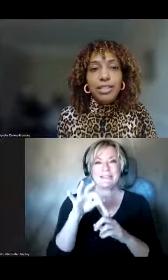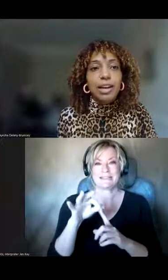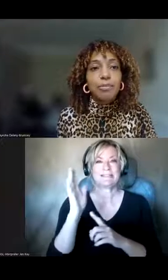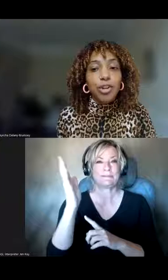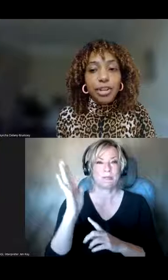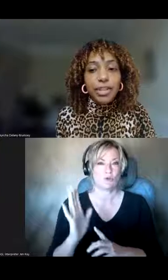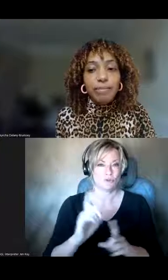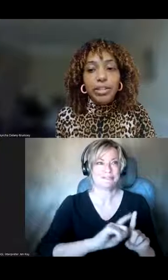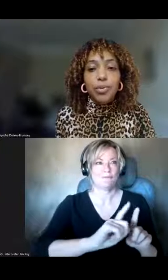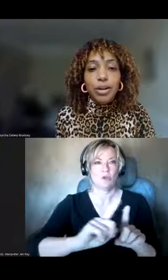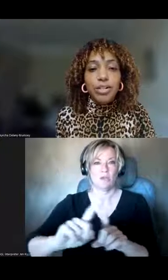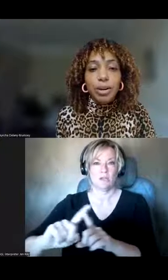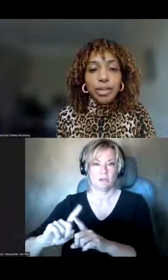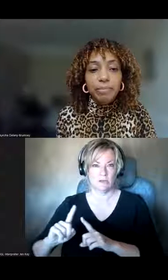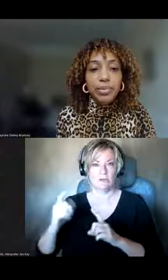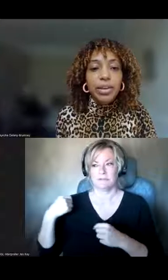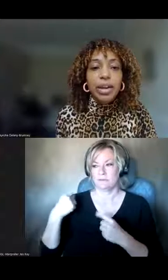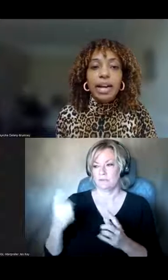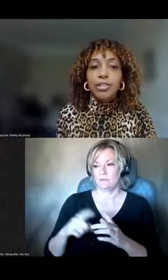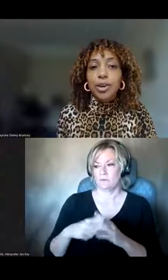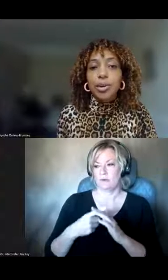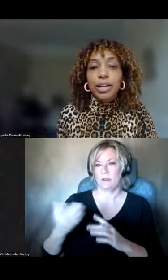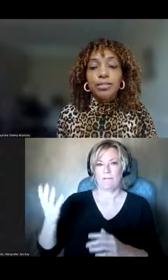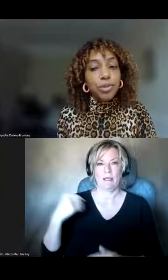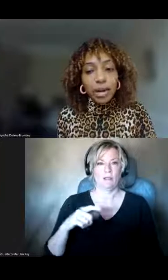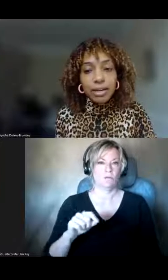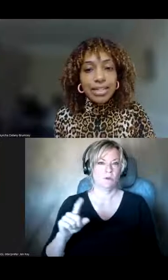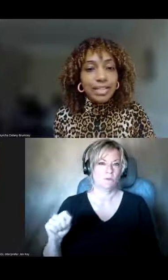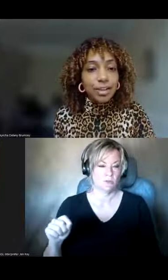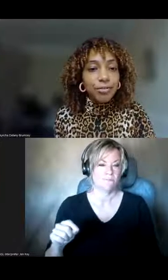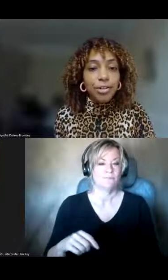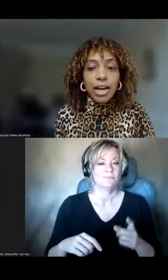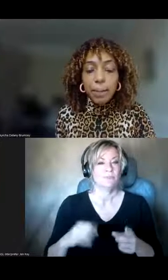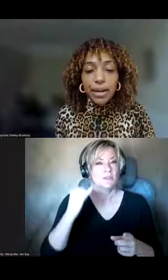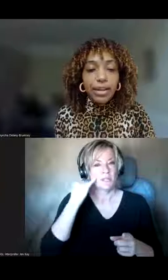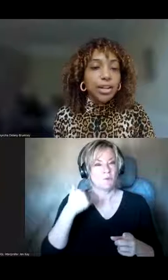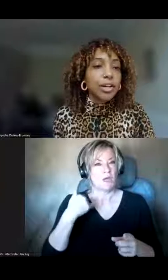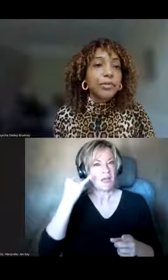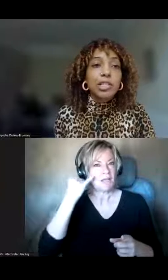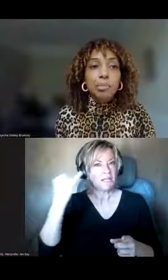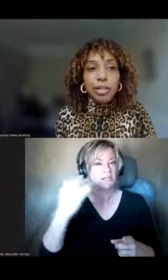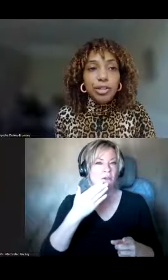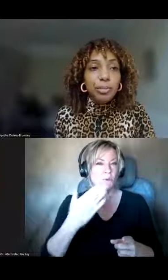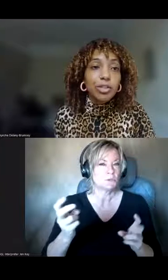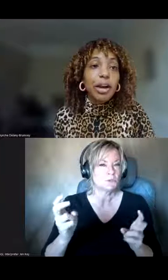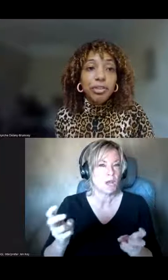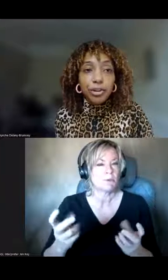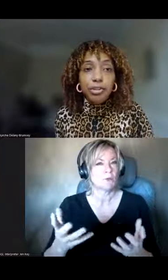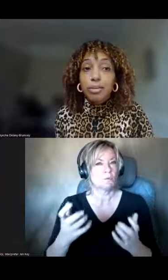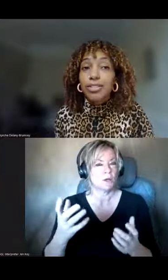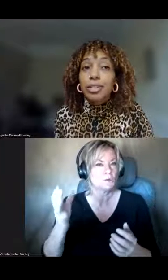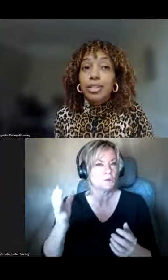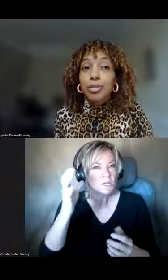since starting in 2020. And so if you have an idea for a topic, for a speaker, something that you haven't